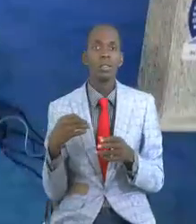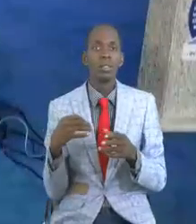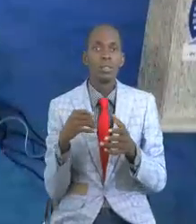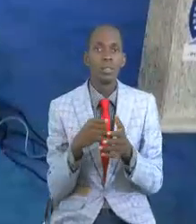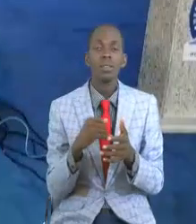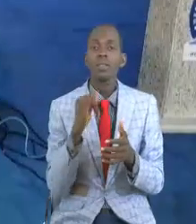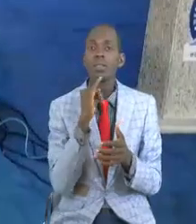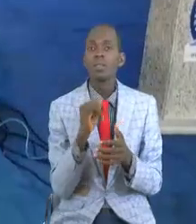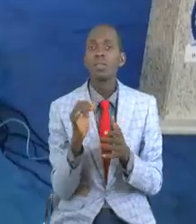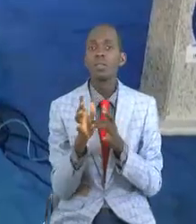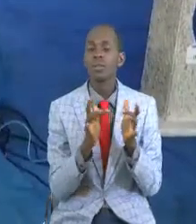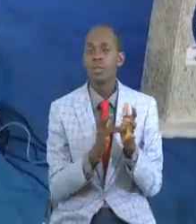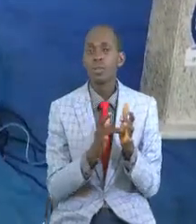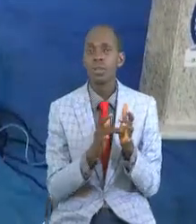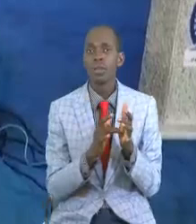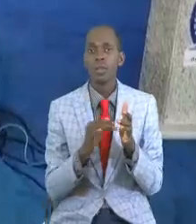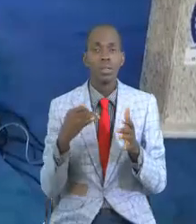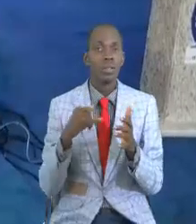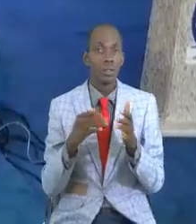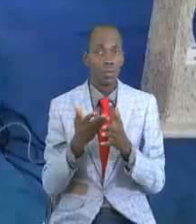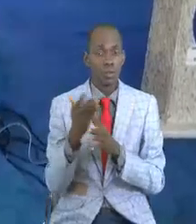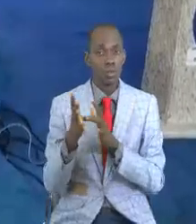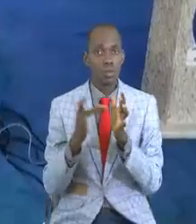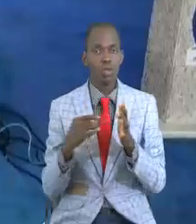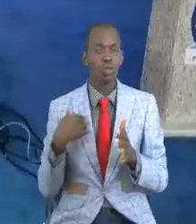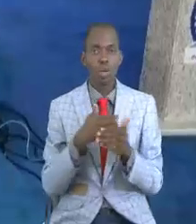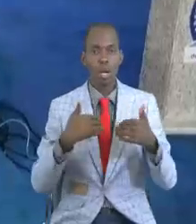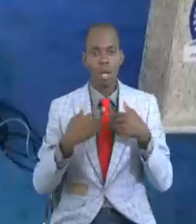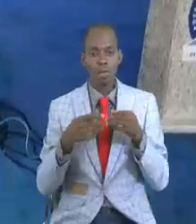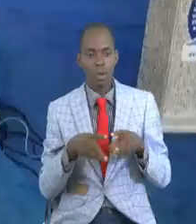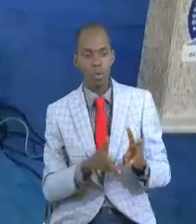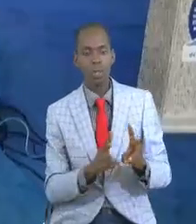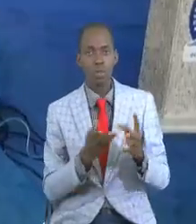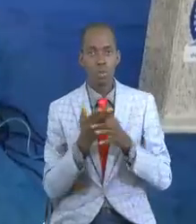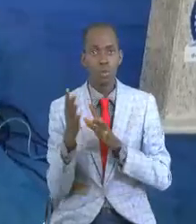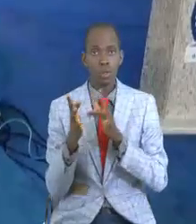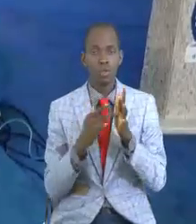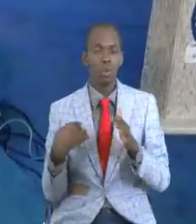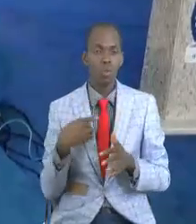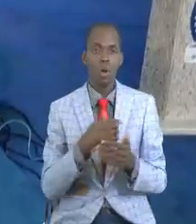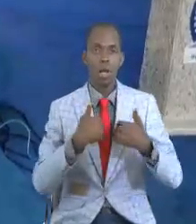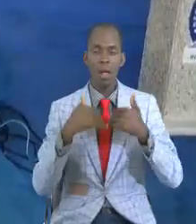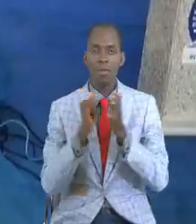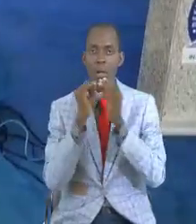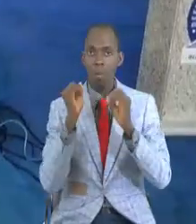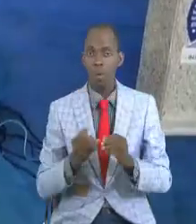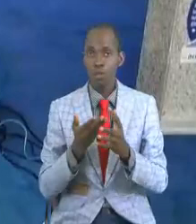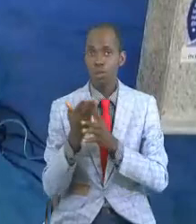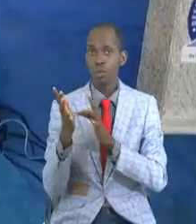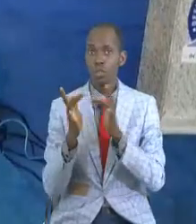we have that channel, it's through Jesus we have that power, it's through Jesus we have